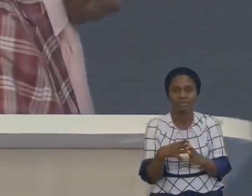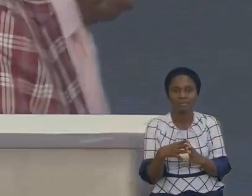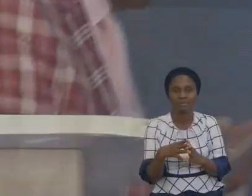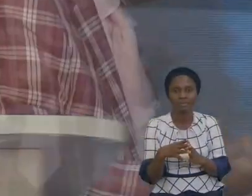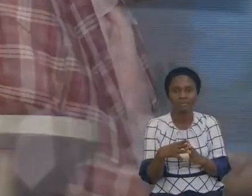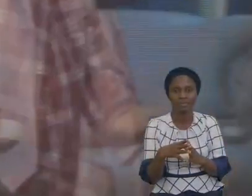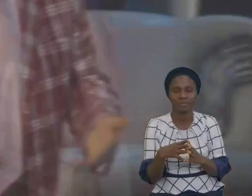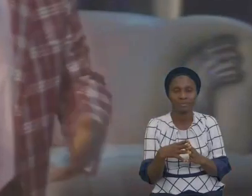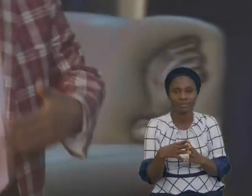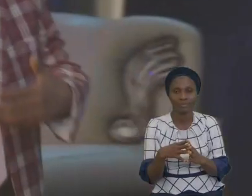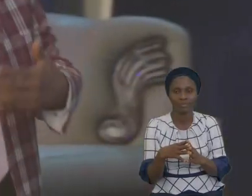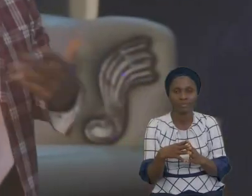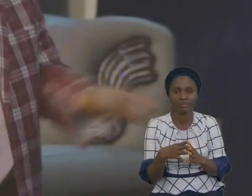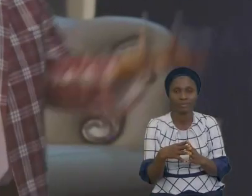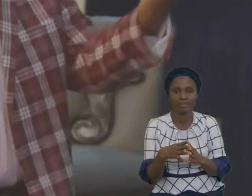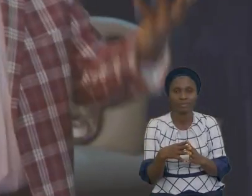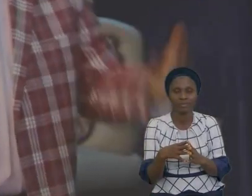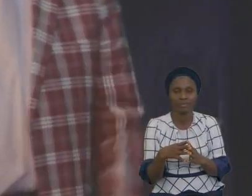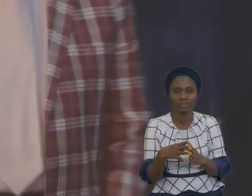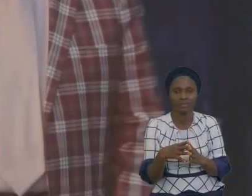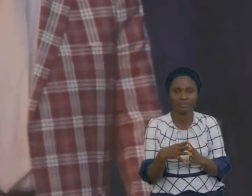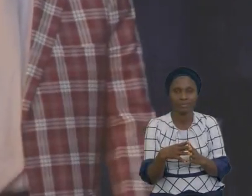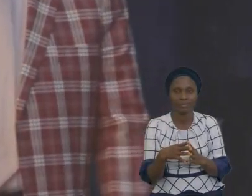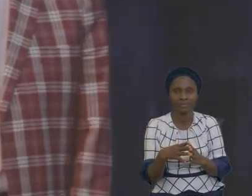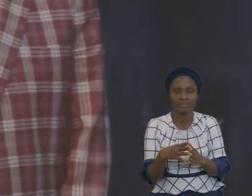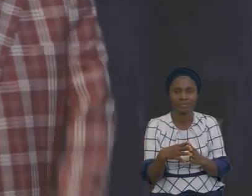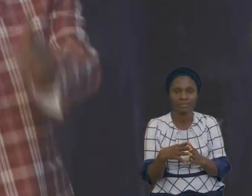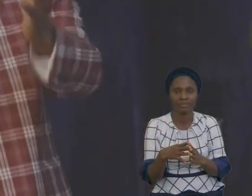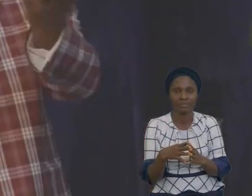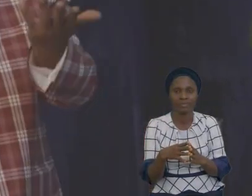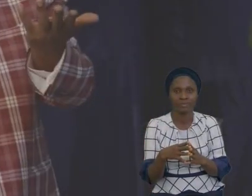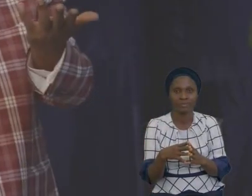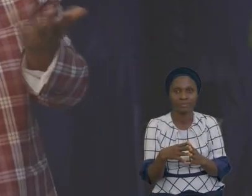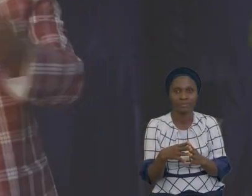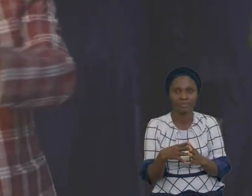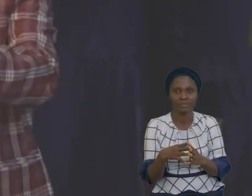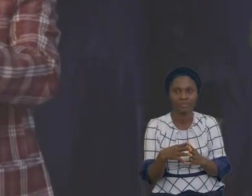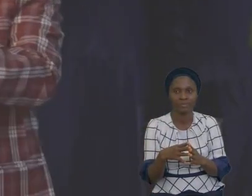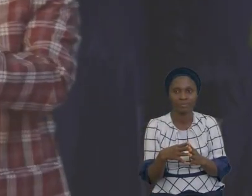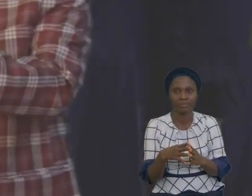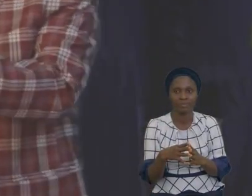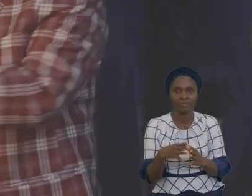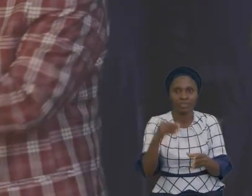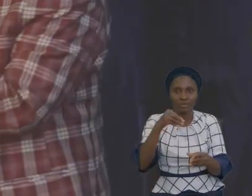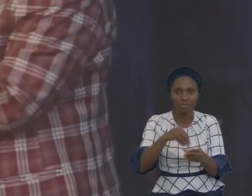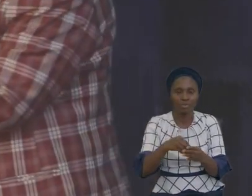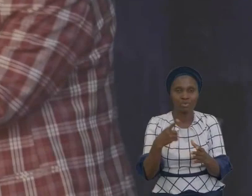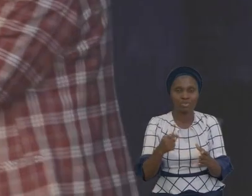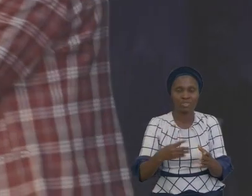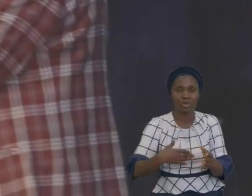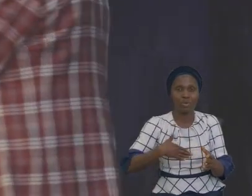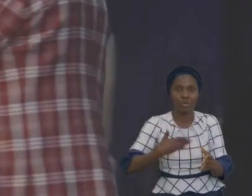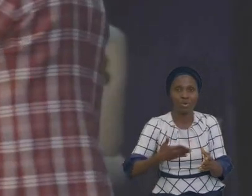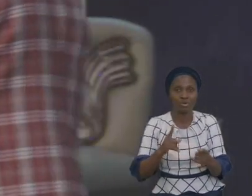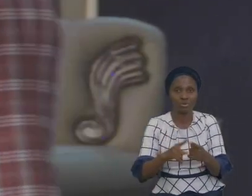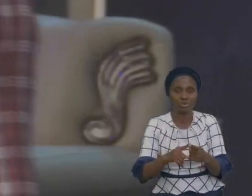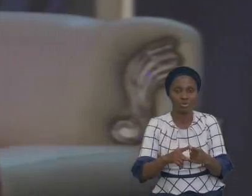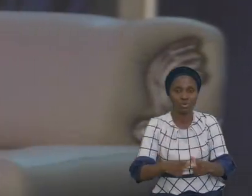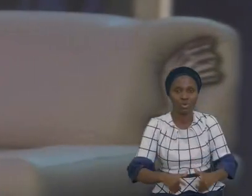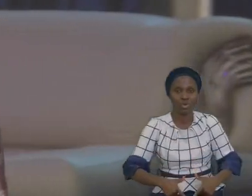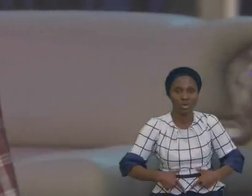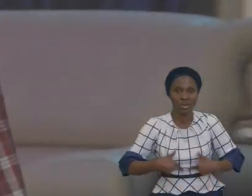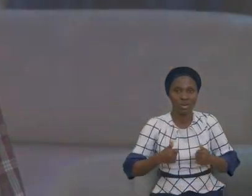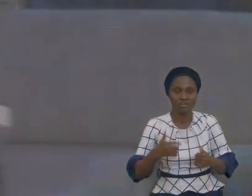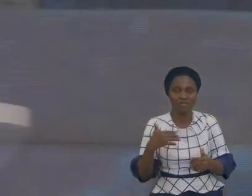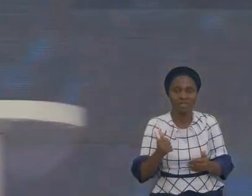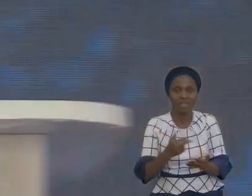And He puts the willingness to live a righteous life at school, in college, at university, in the world,